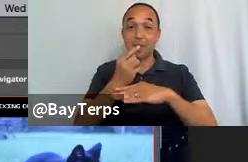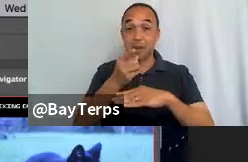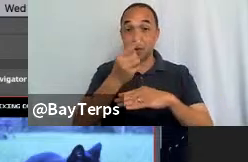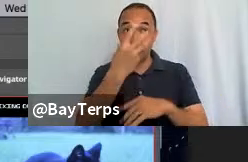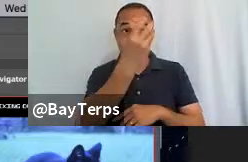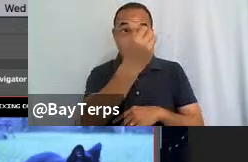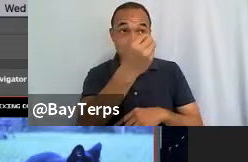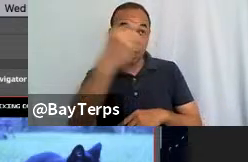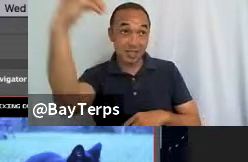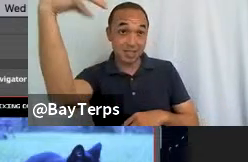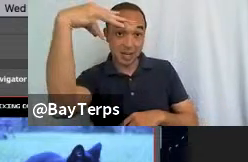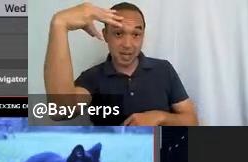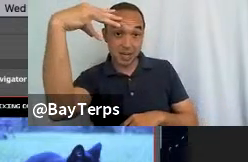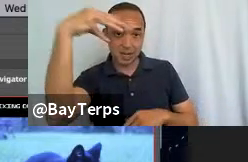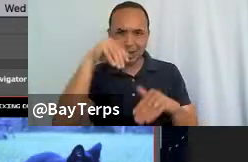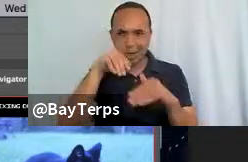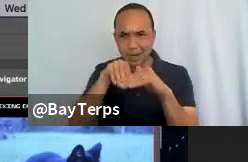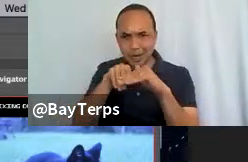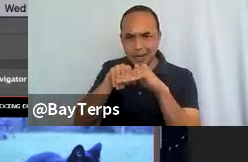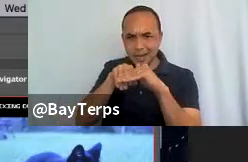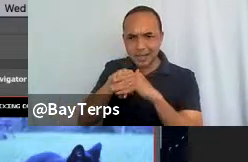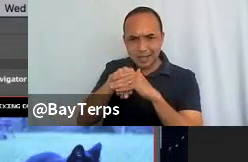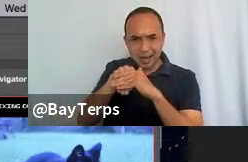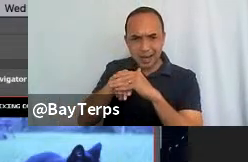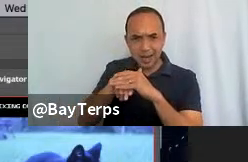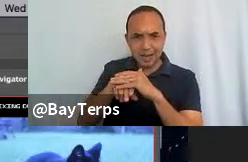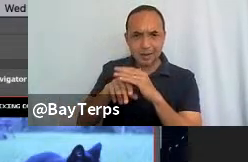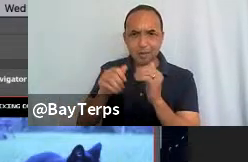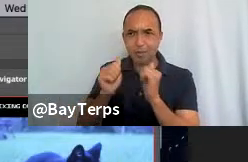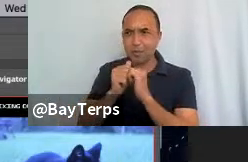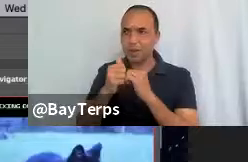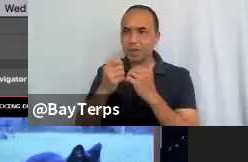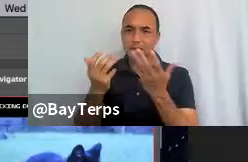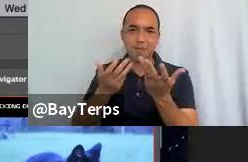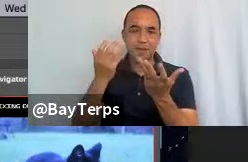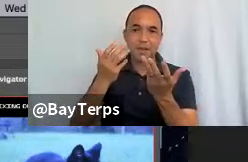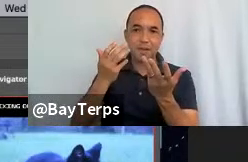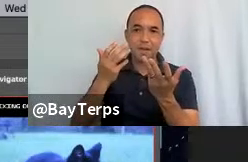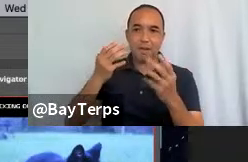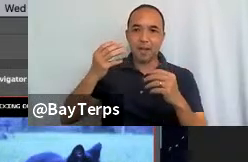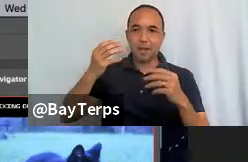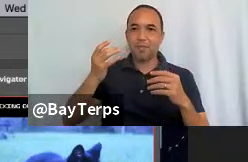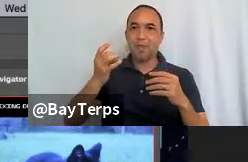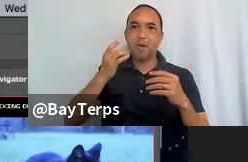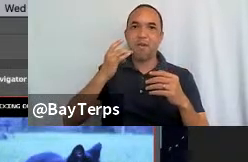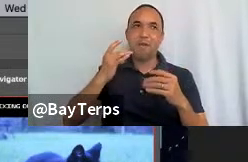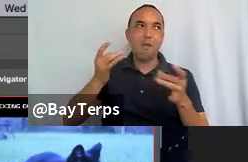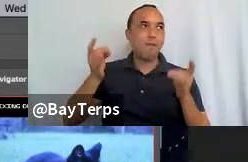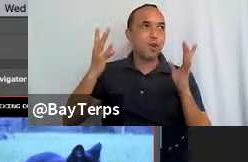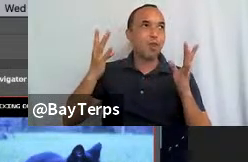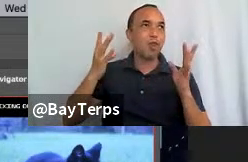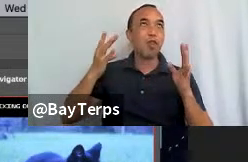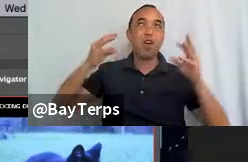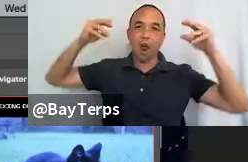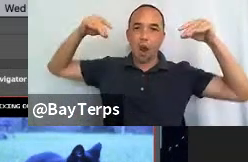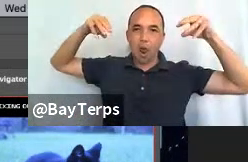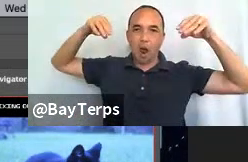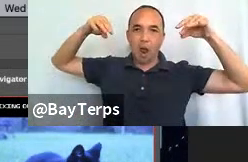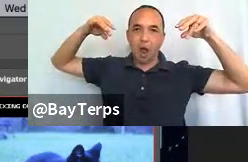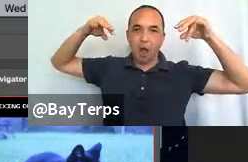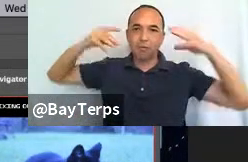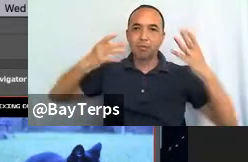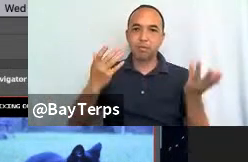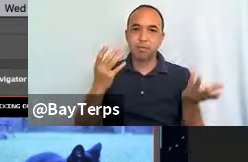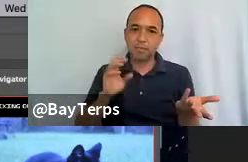the sun? Are you indoors with, that flickering awful lighting? It's trying to adjust